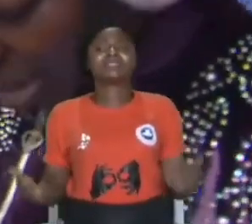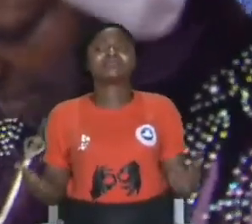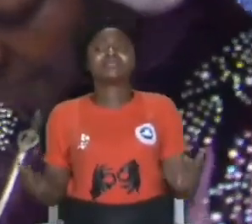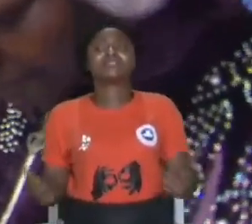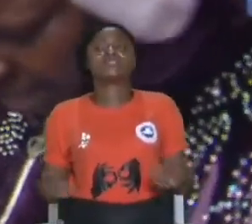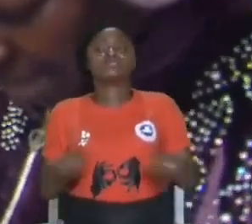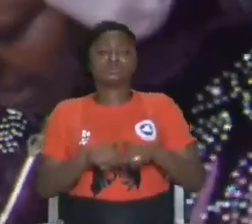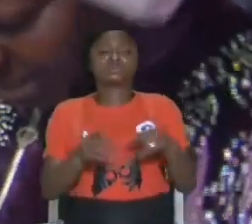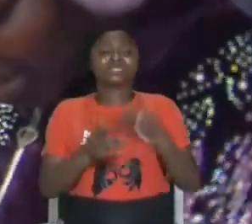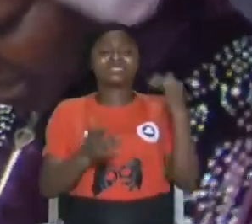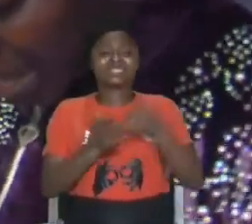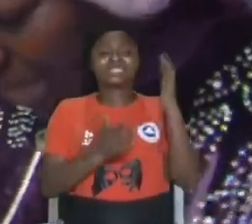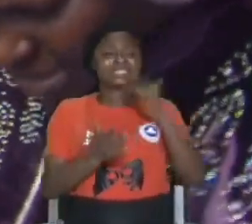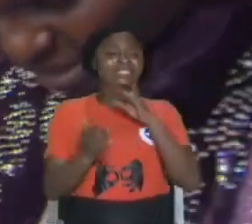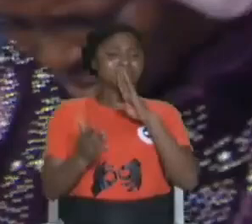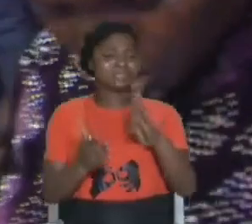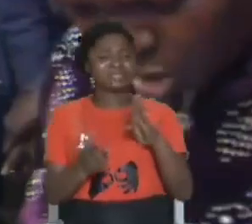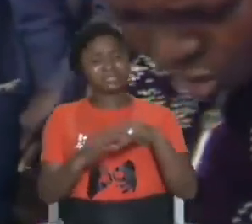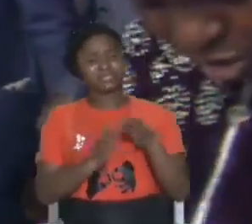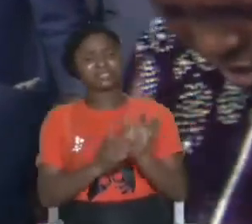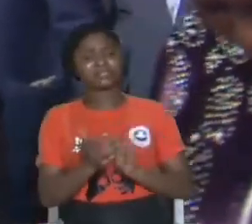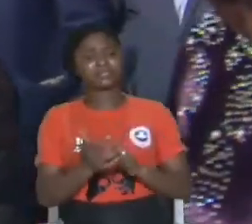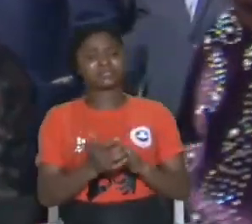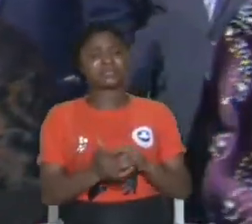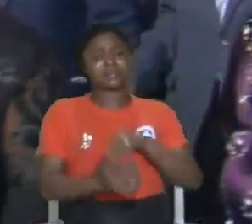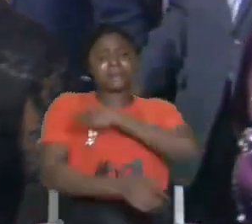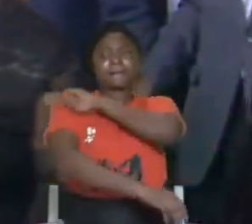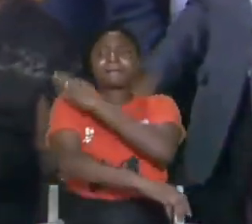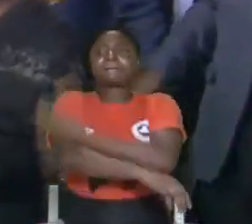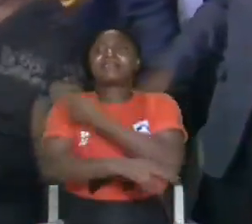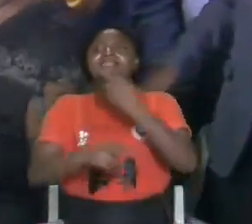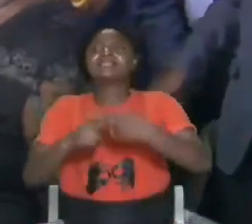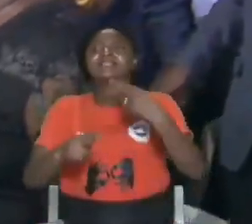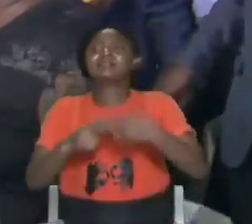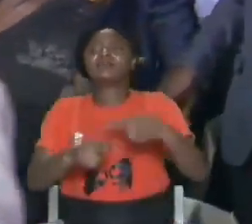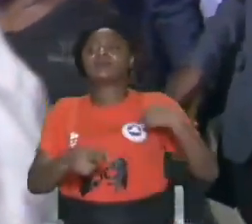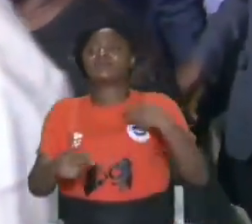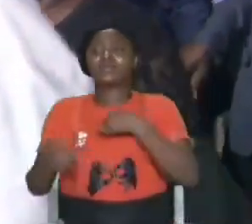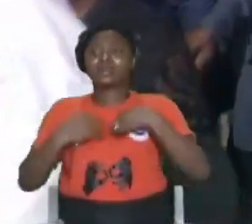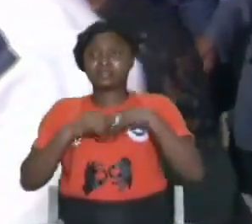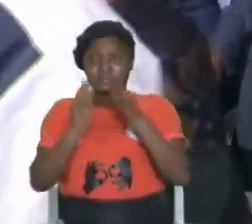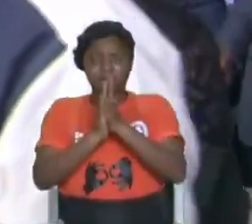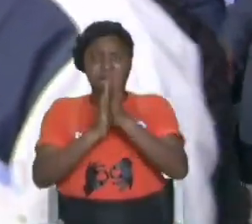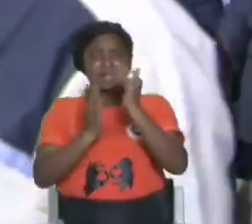So shall it be. In Jesus' mighty name, we are prayed.